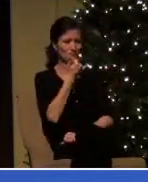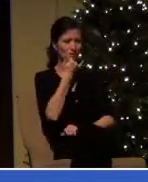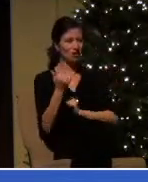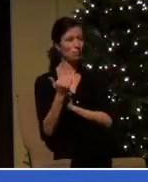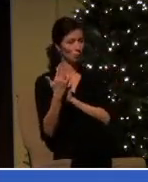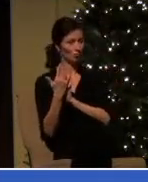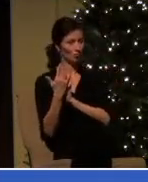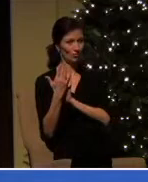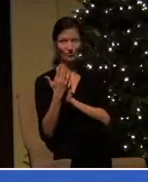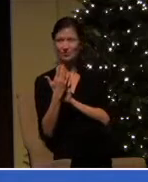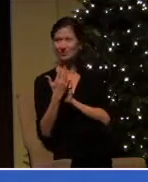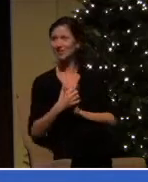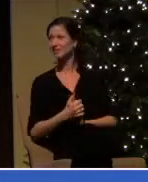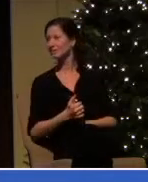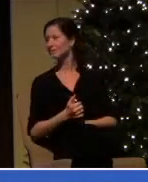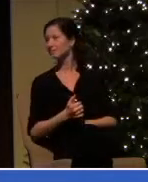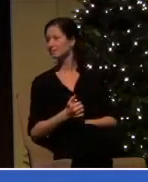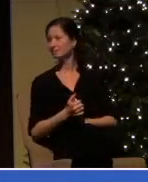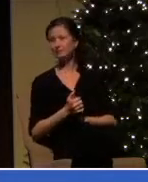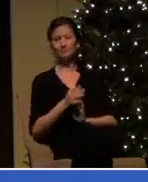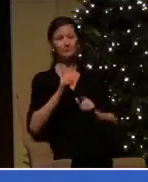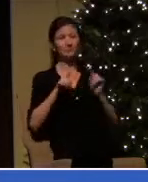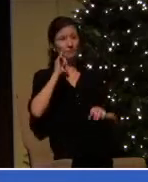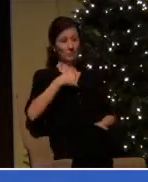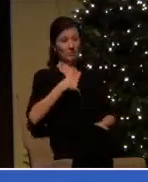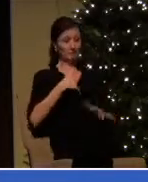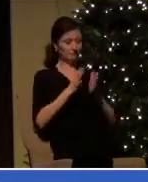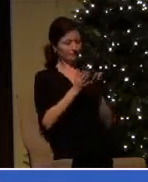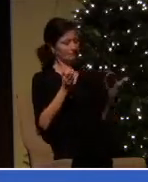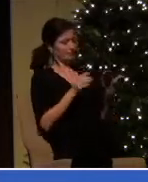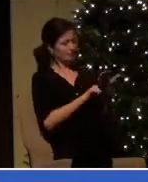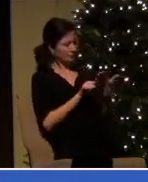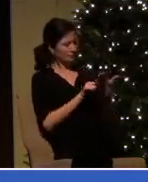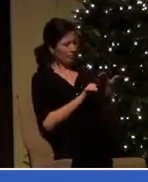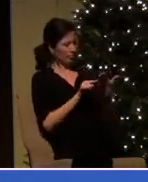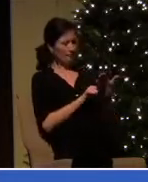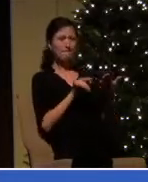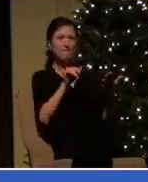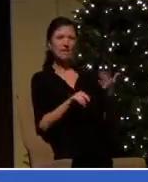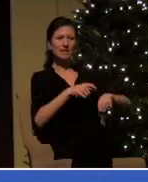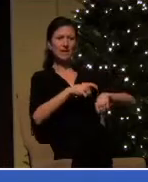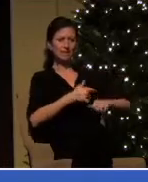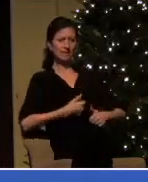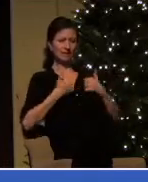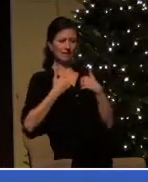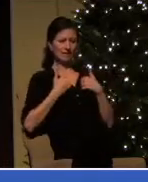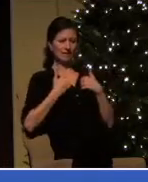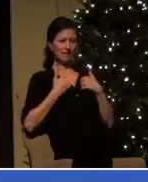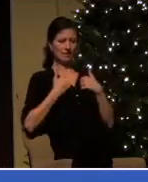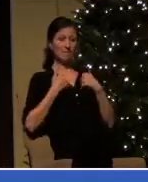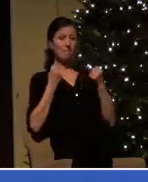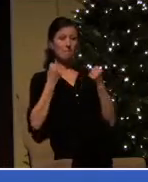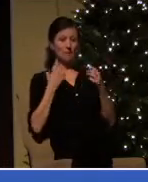And of those verses that I received back during that phase of my life, a number of the verses came from the book of